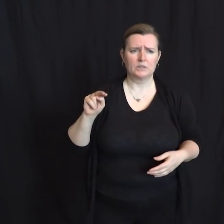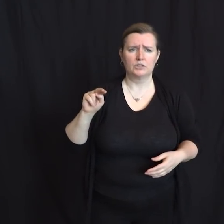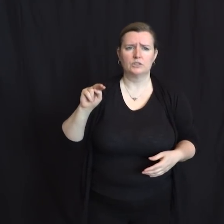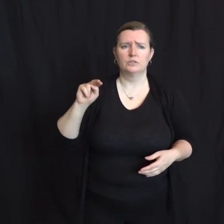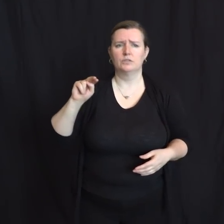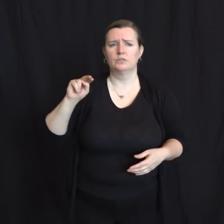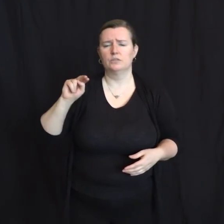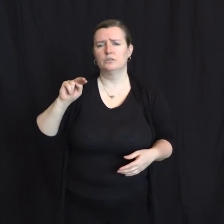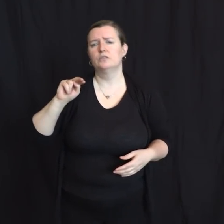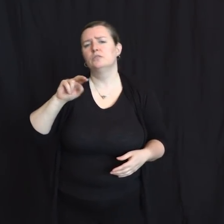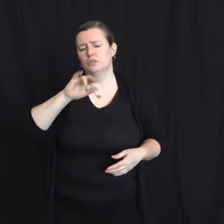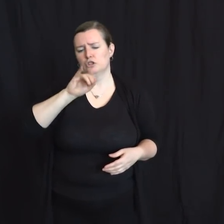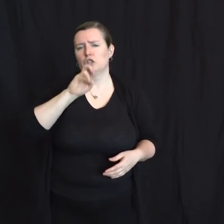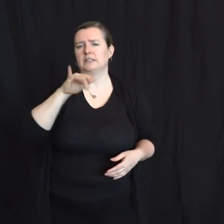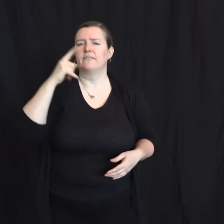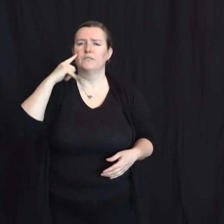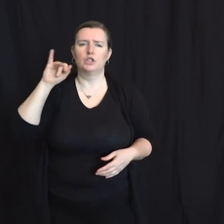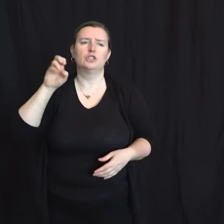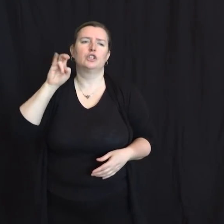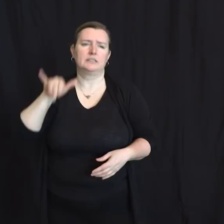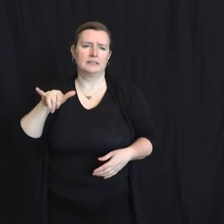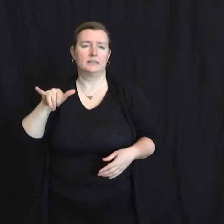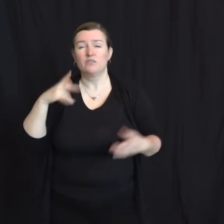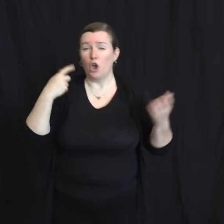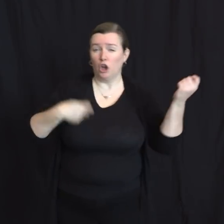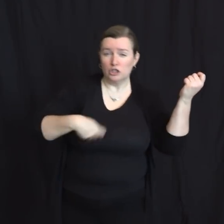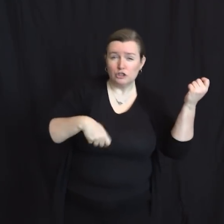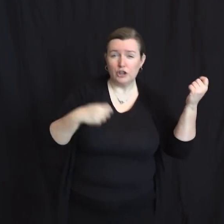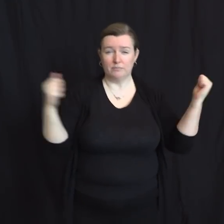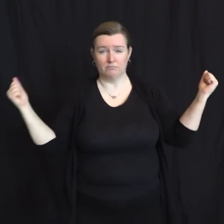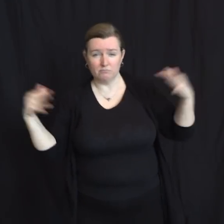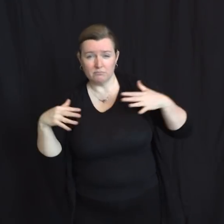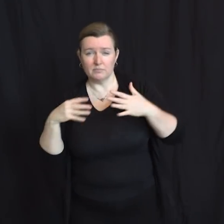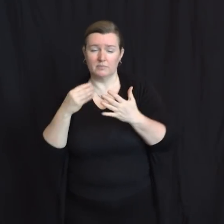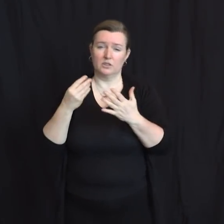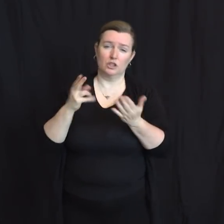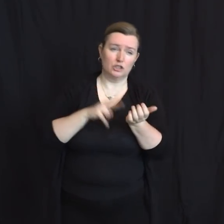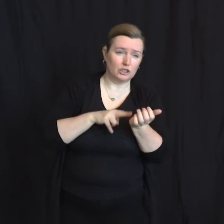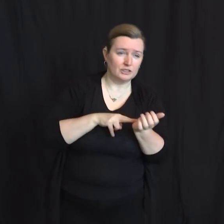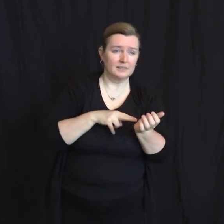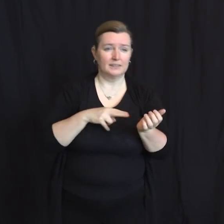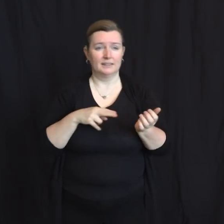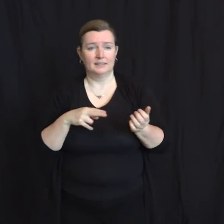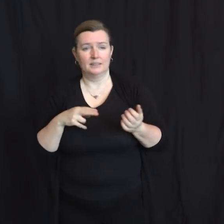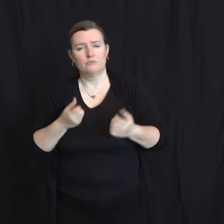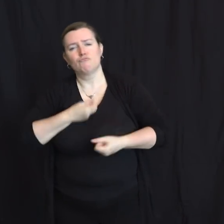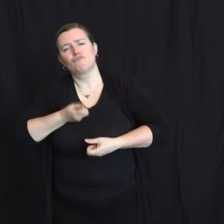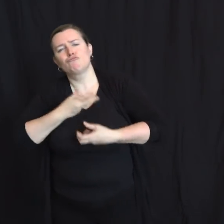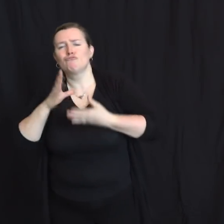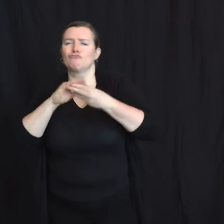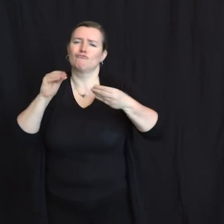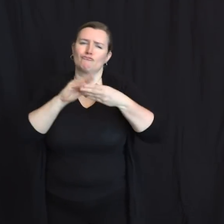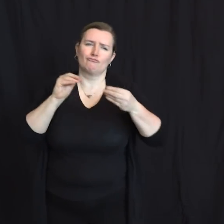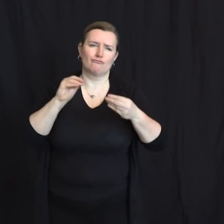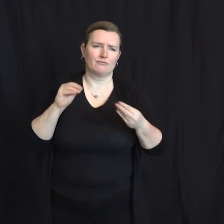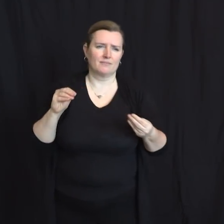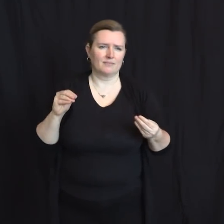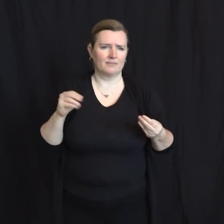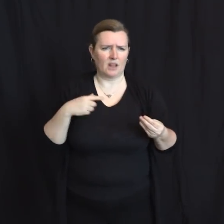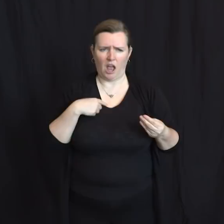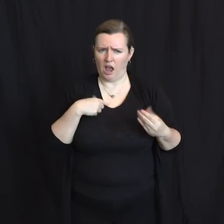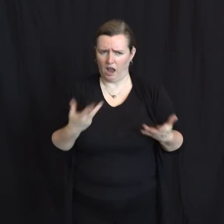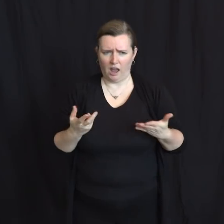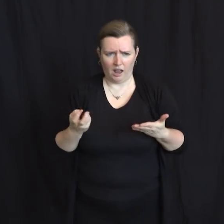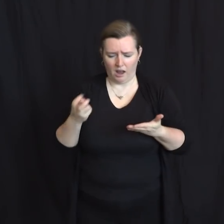so emotional. These folks, I mean, the stories just in that 1 hour last night, including not just